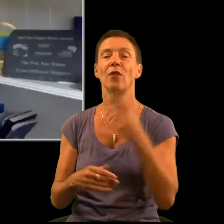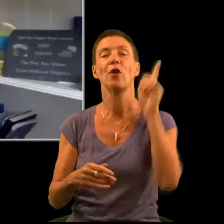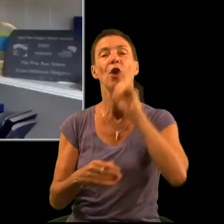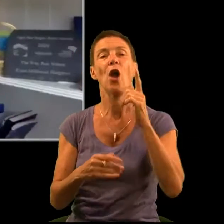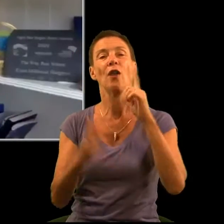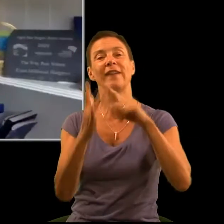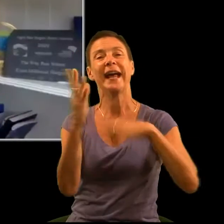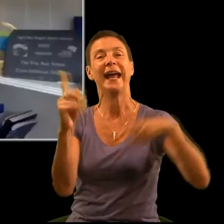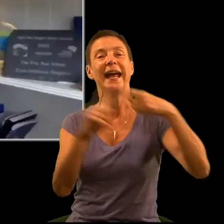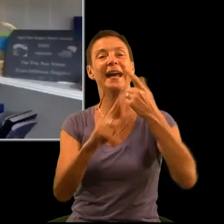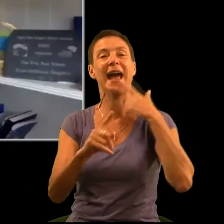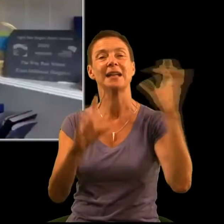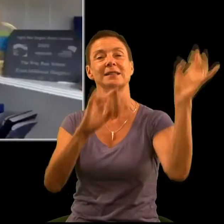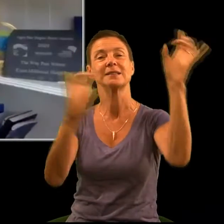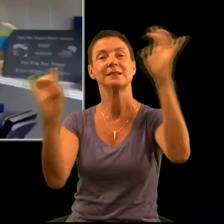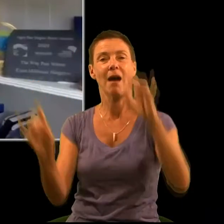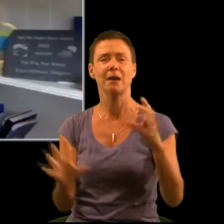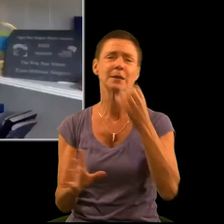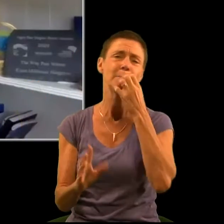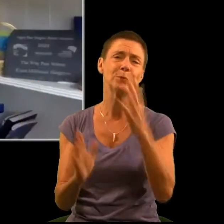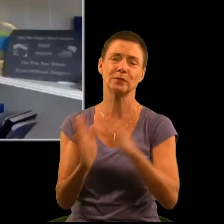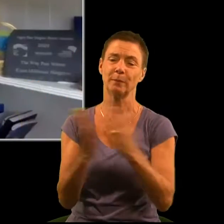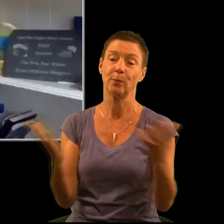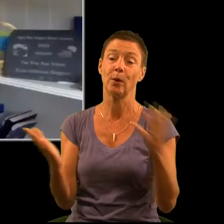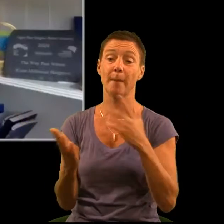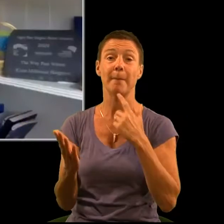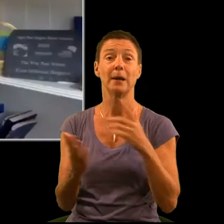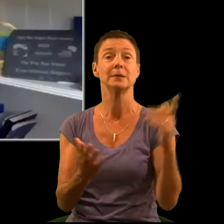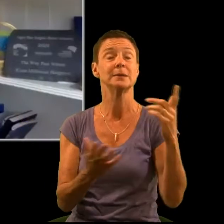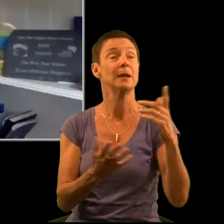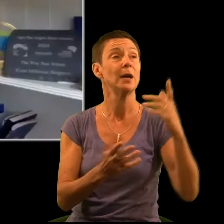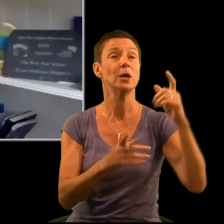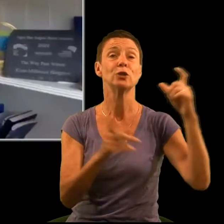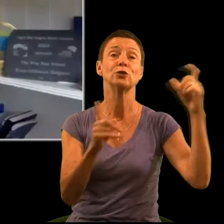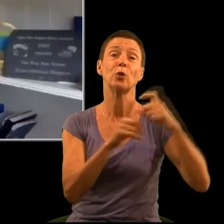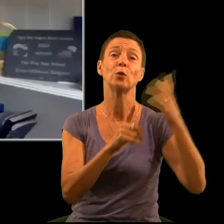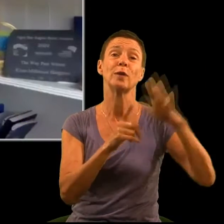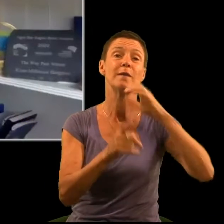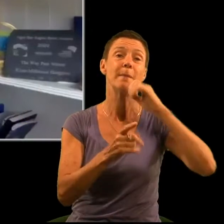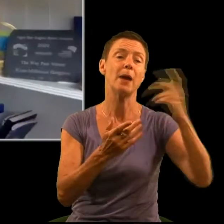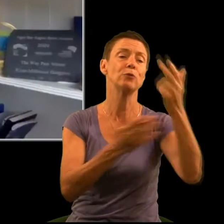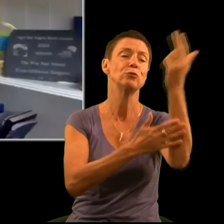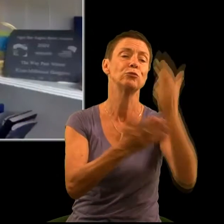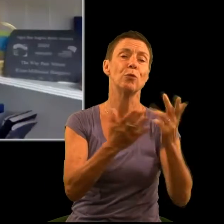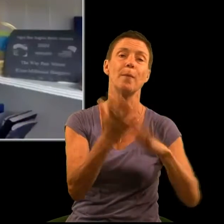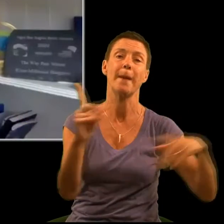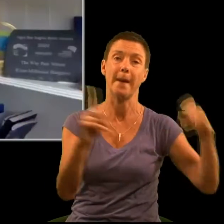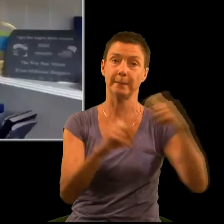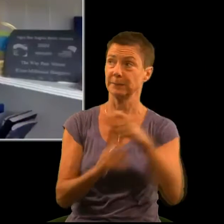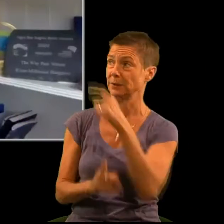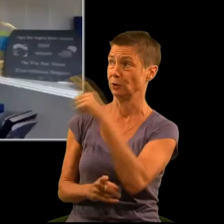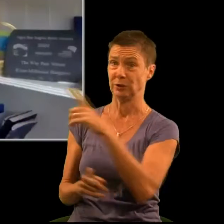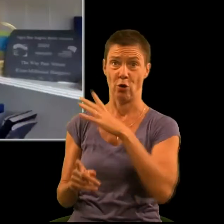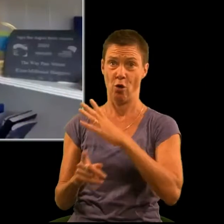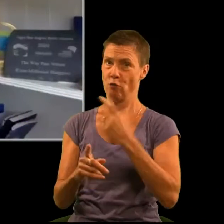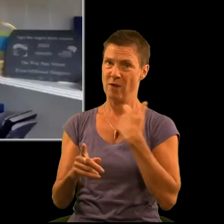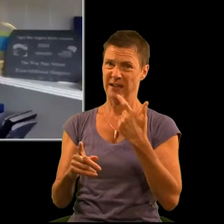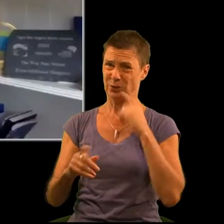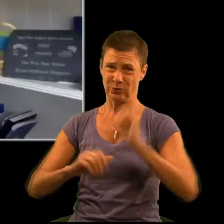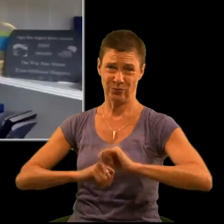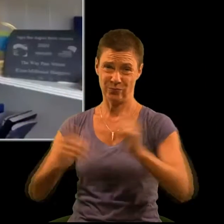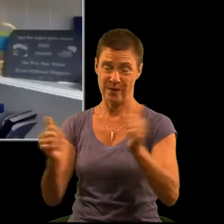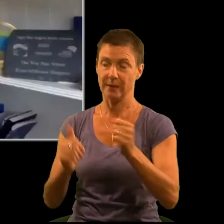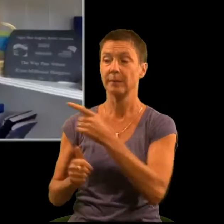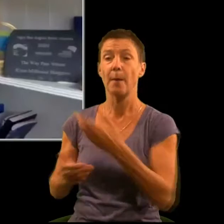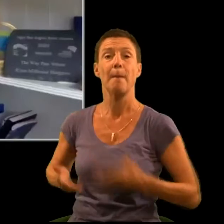book about a map maker's daughter, with which she won the Waterstones Children's Book Prize. So see, she's already on the laureate track already. Kiran